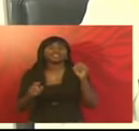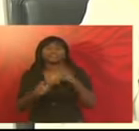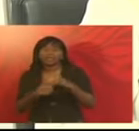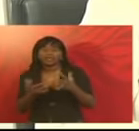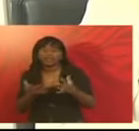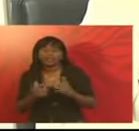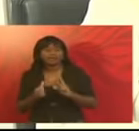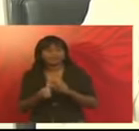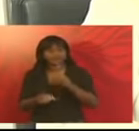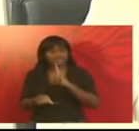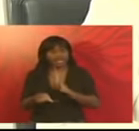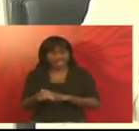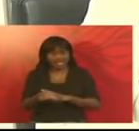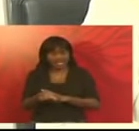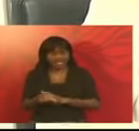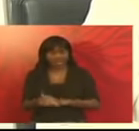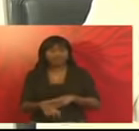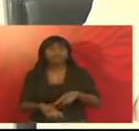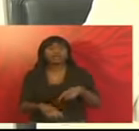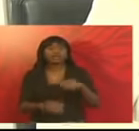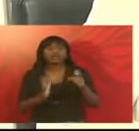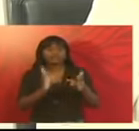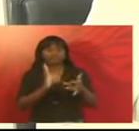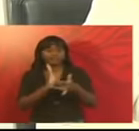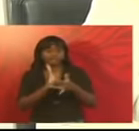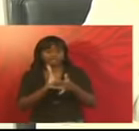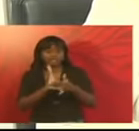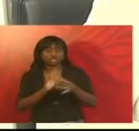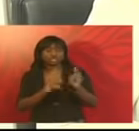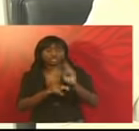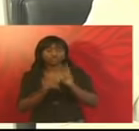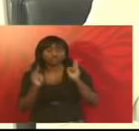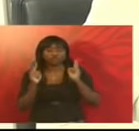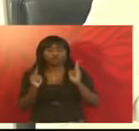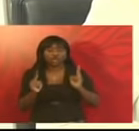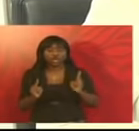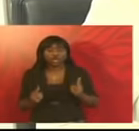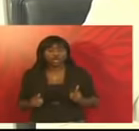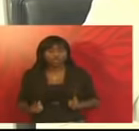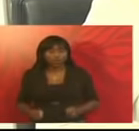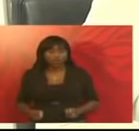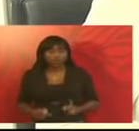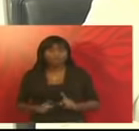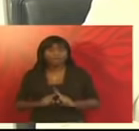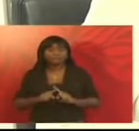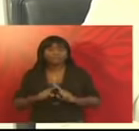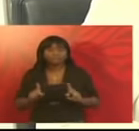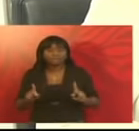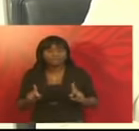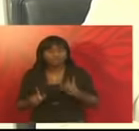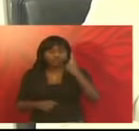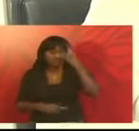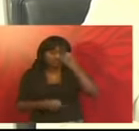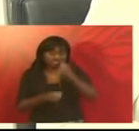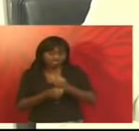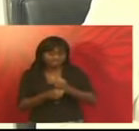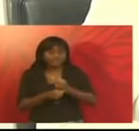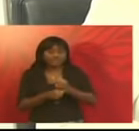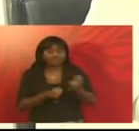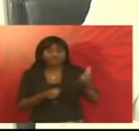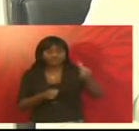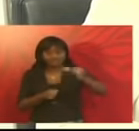particular technology is being ruled out to the human population, but we basically trust the science at this